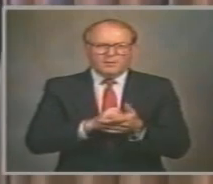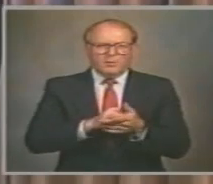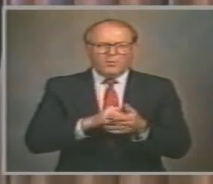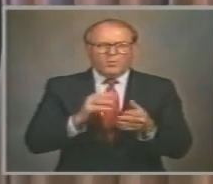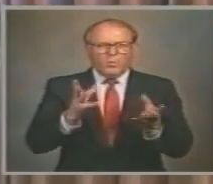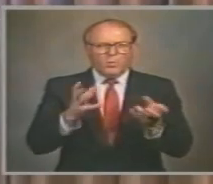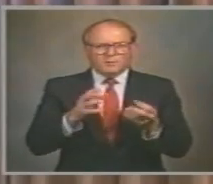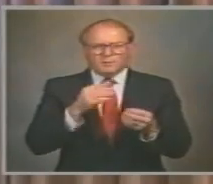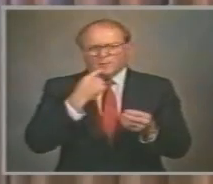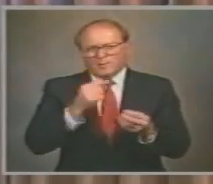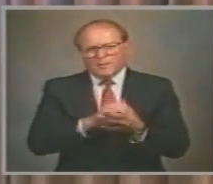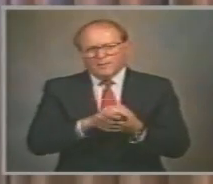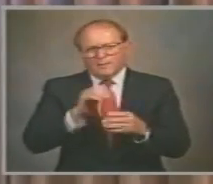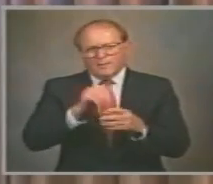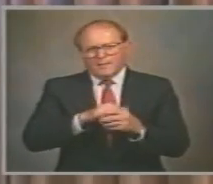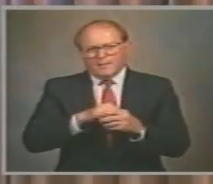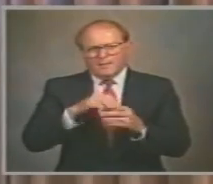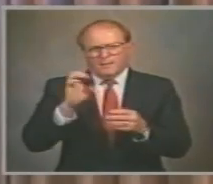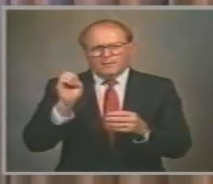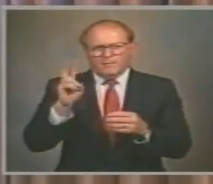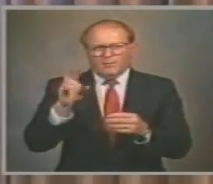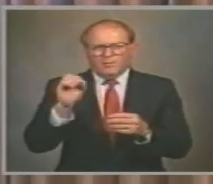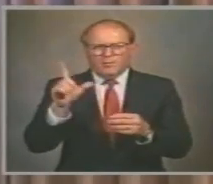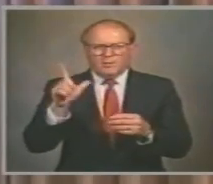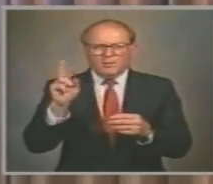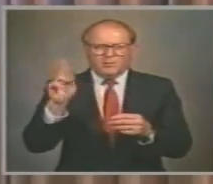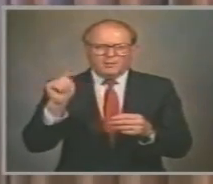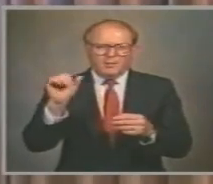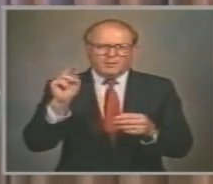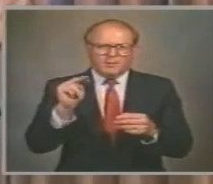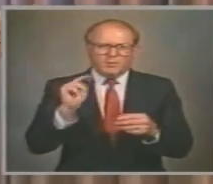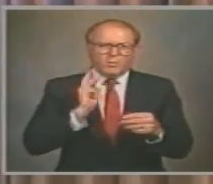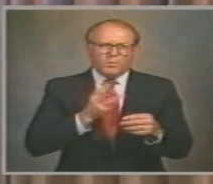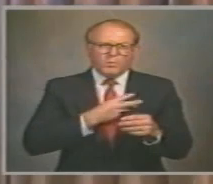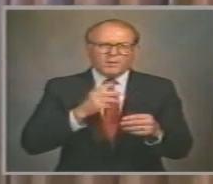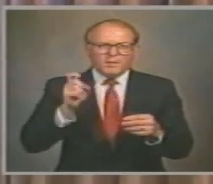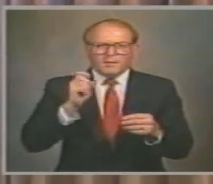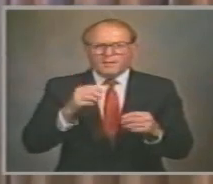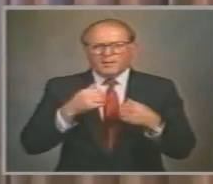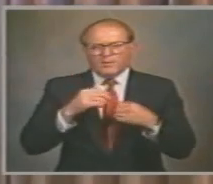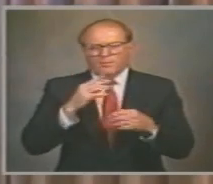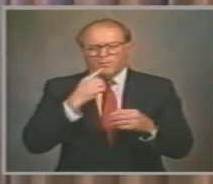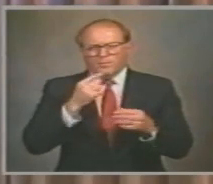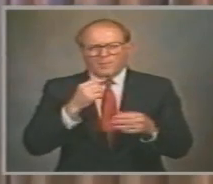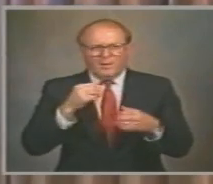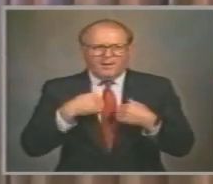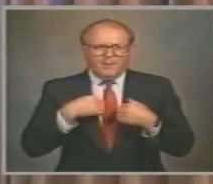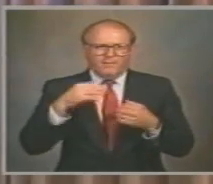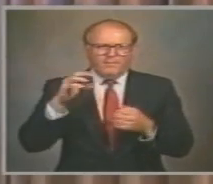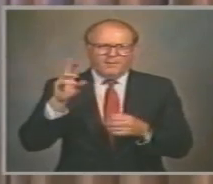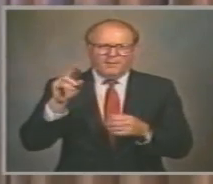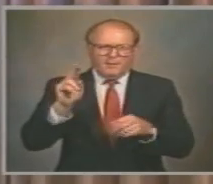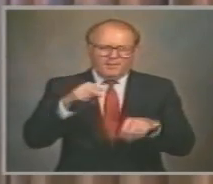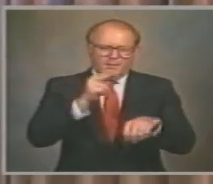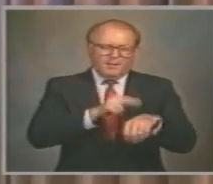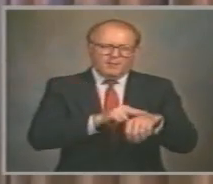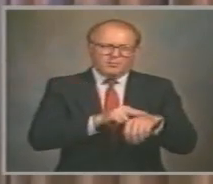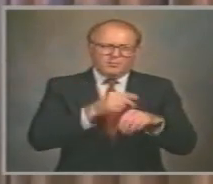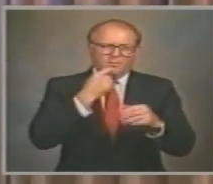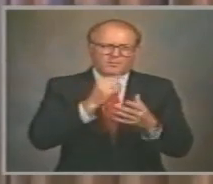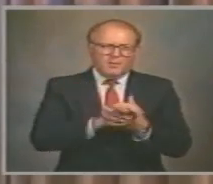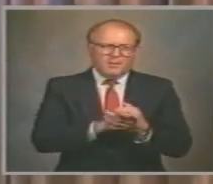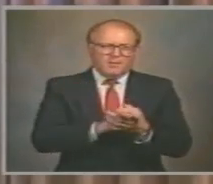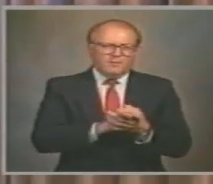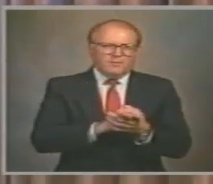then, enables us to see more clearly the ideas that fuel the evolutionary debate. Naturalism holds